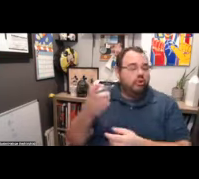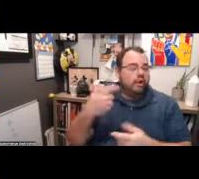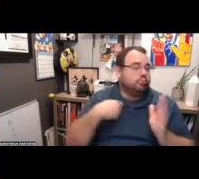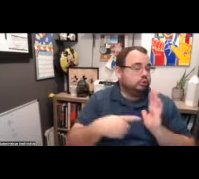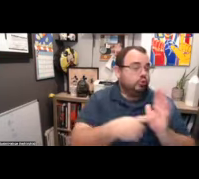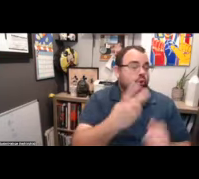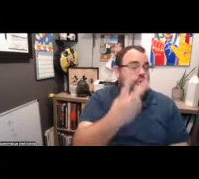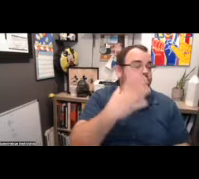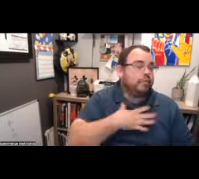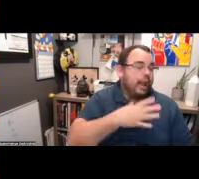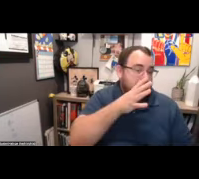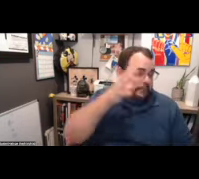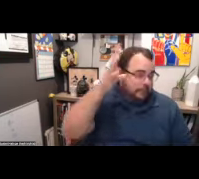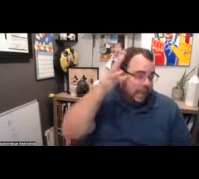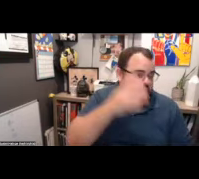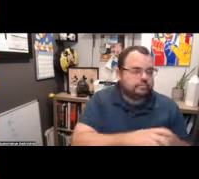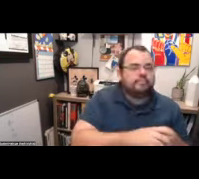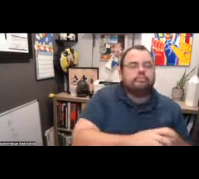Okay.